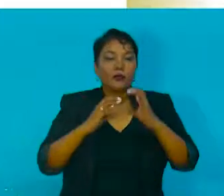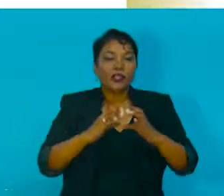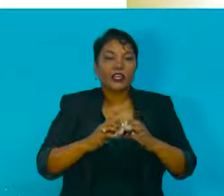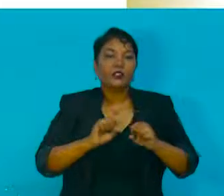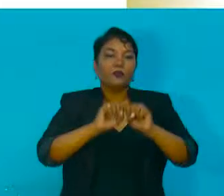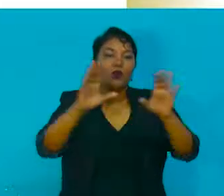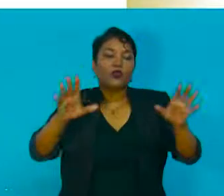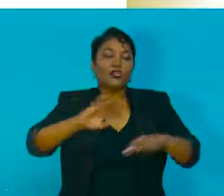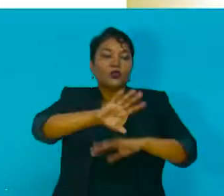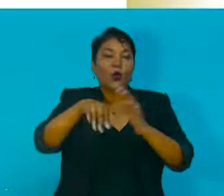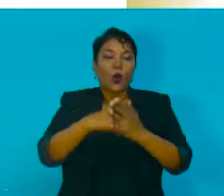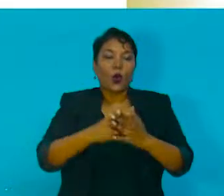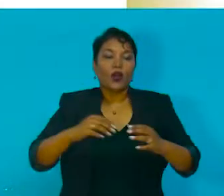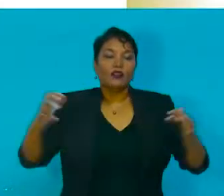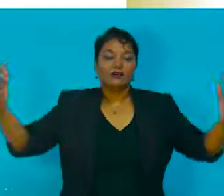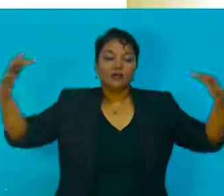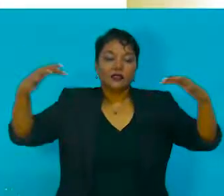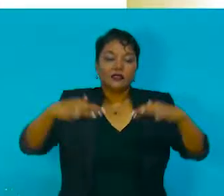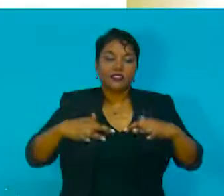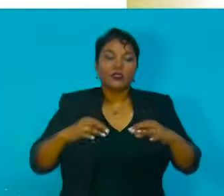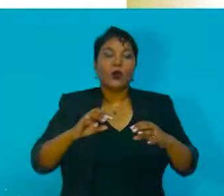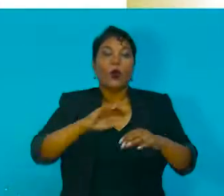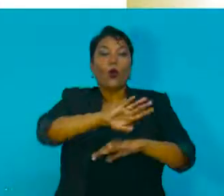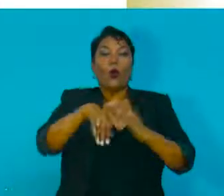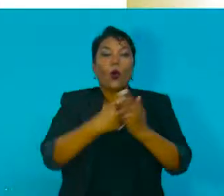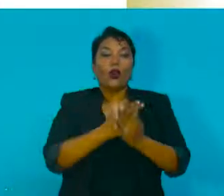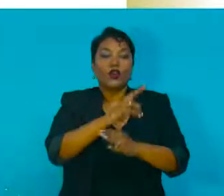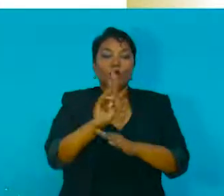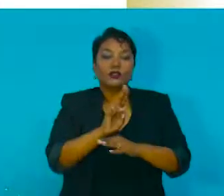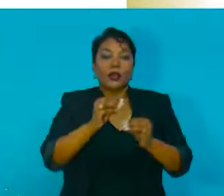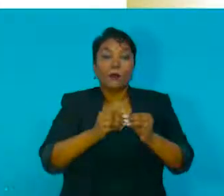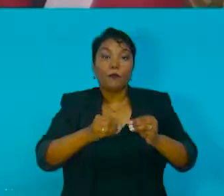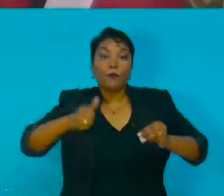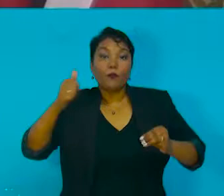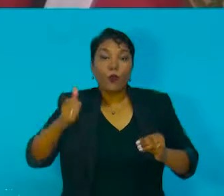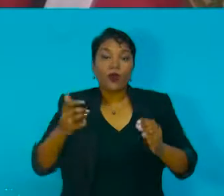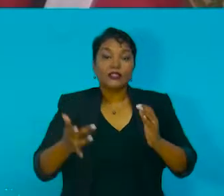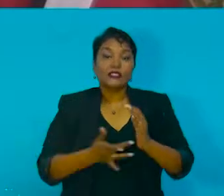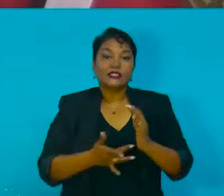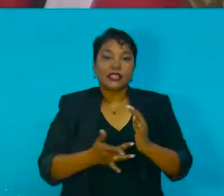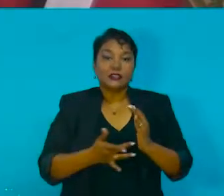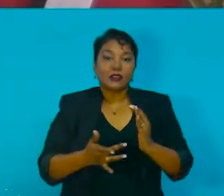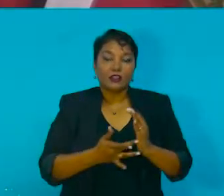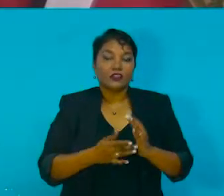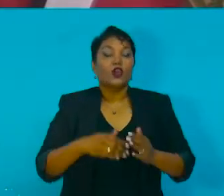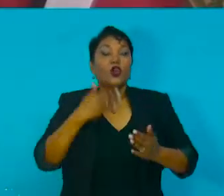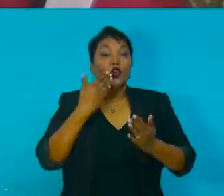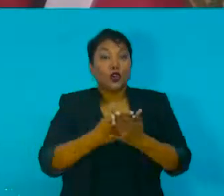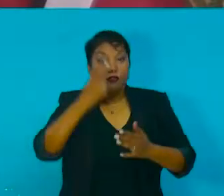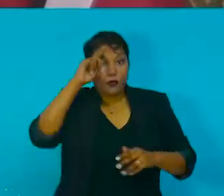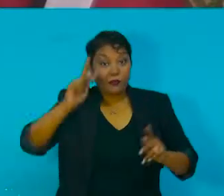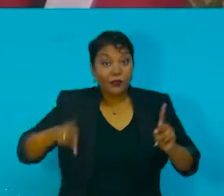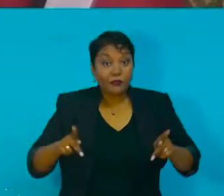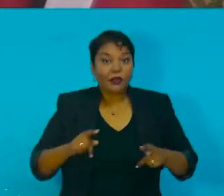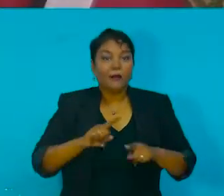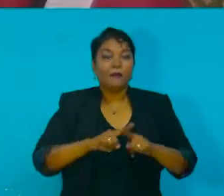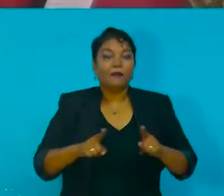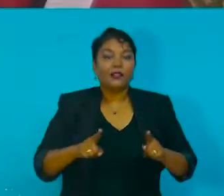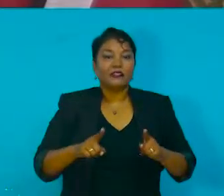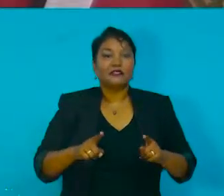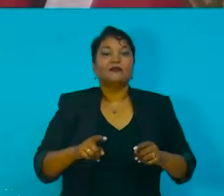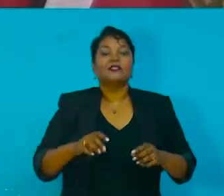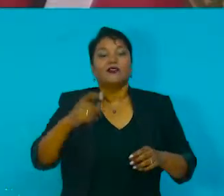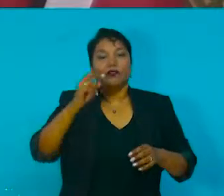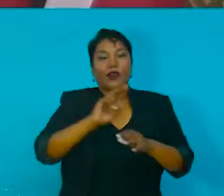telecommunications sector. That's impacting the broadcasting market positively from the consumer side. But if we